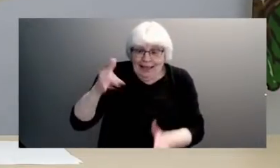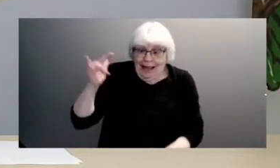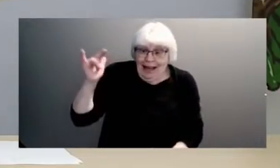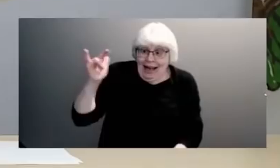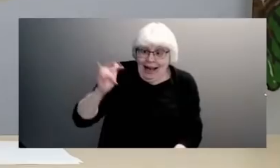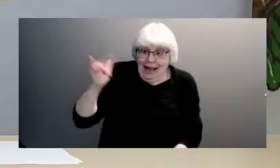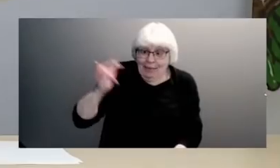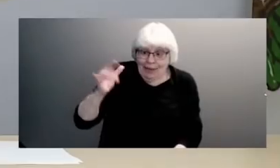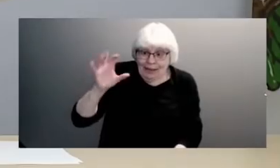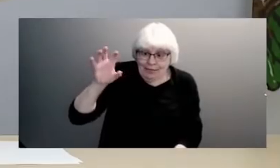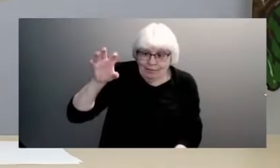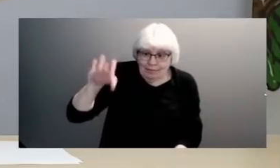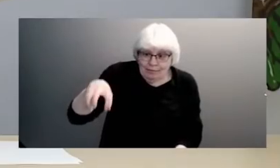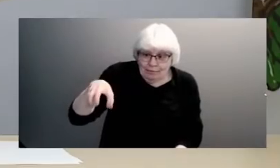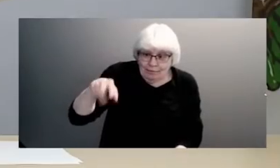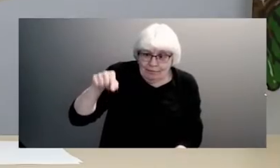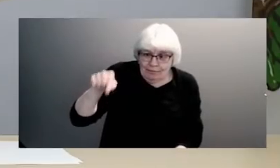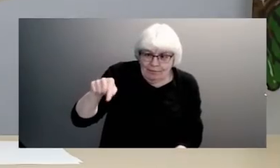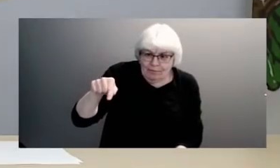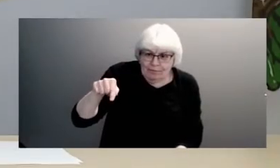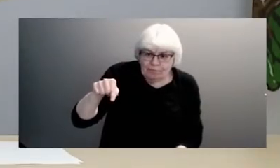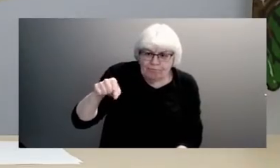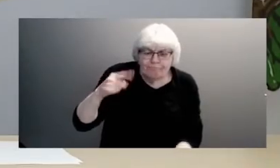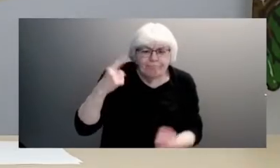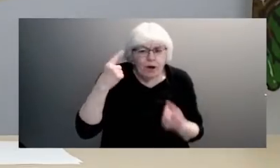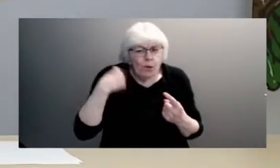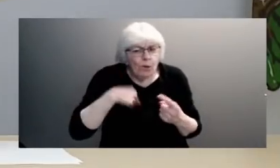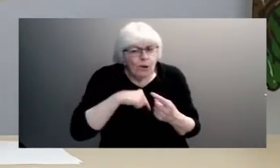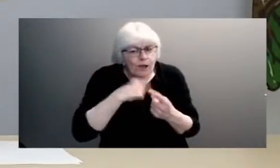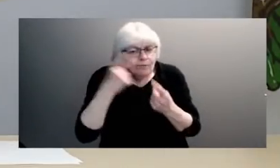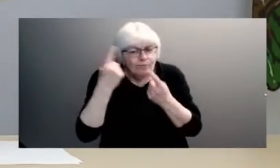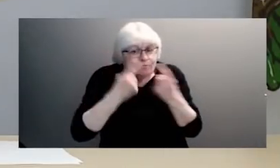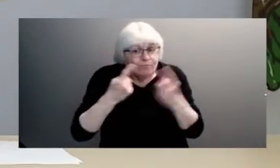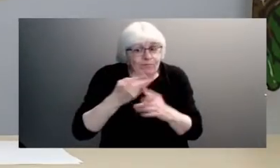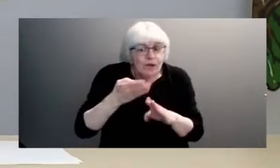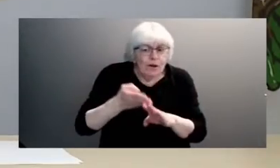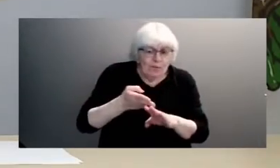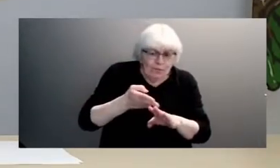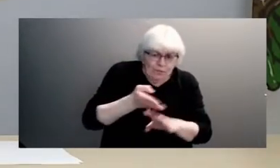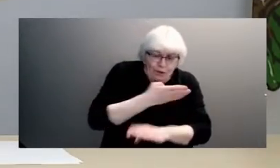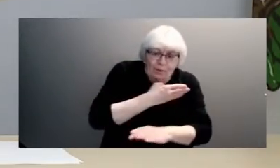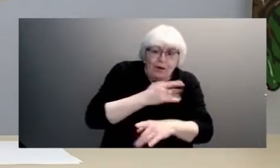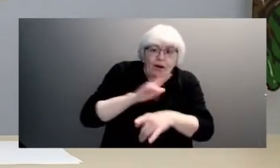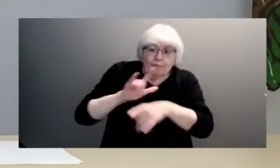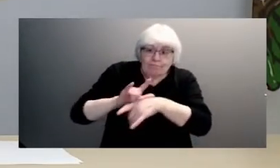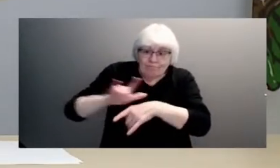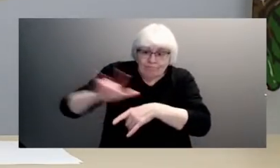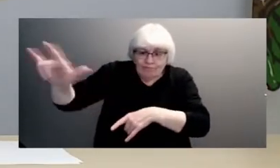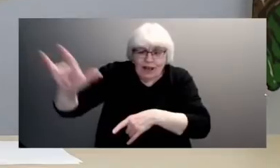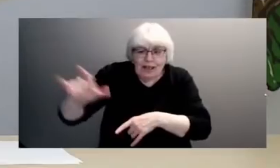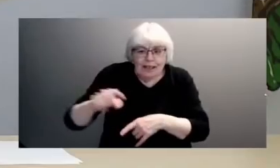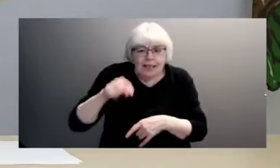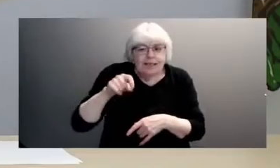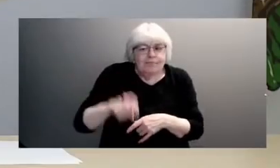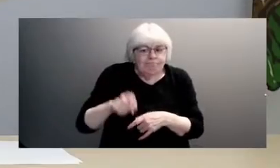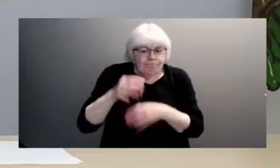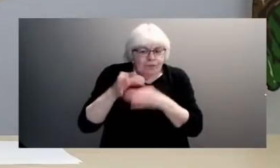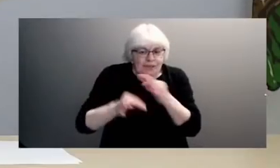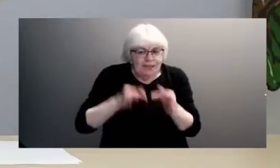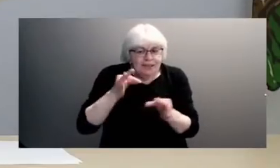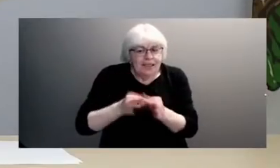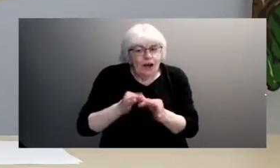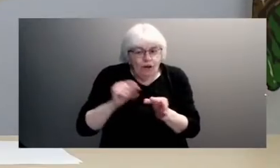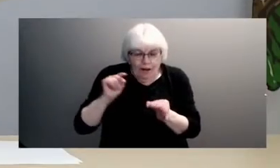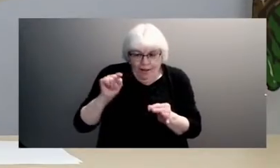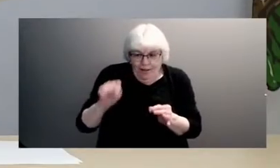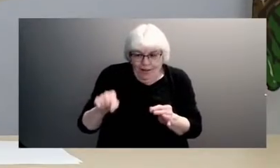instance, now it's a requirement to have a pre-departure test to go to the United States, and if we can arrange for that to be done